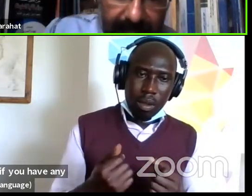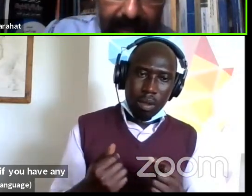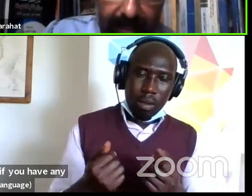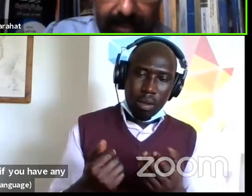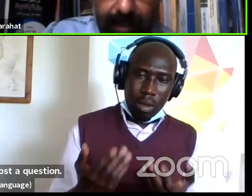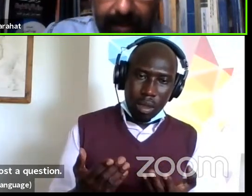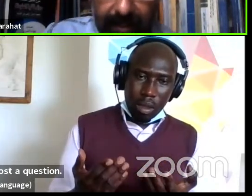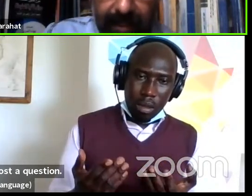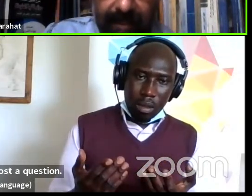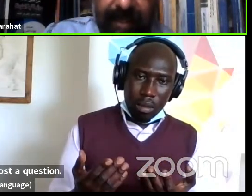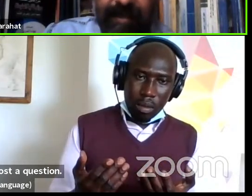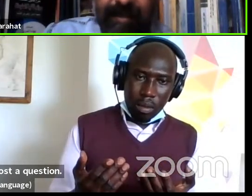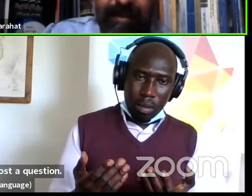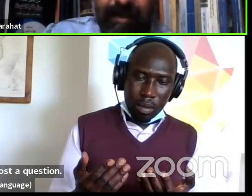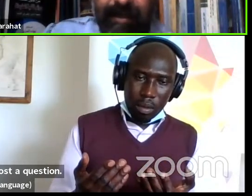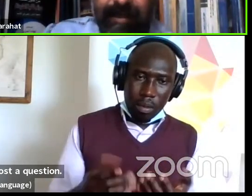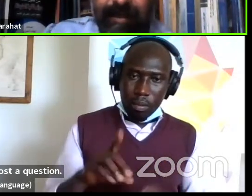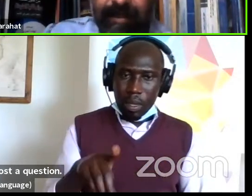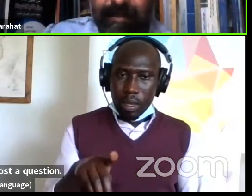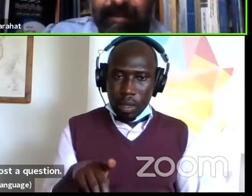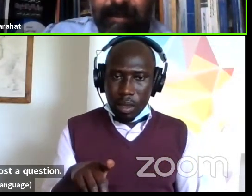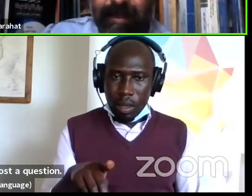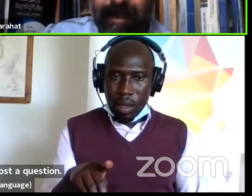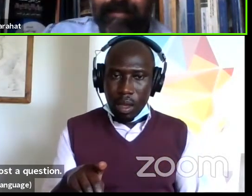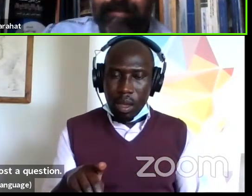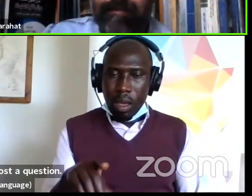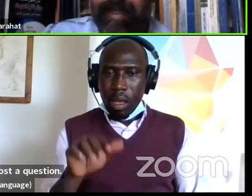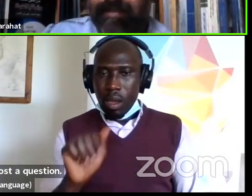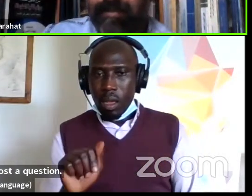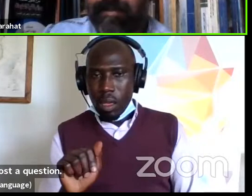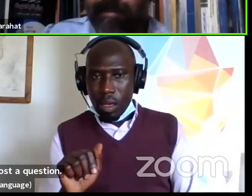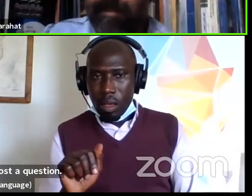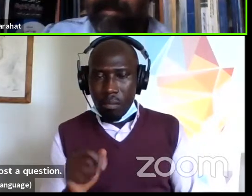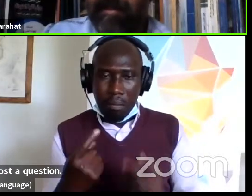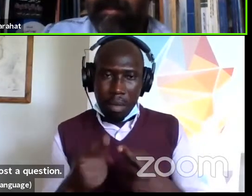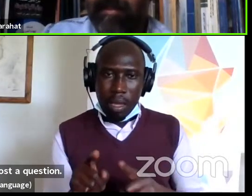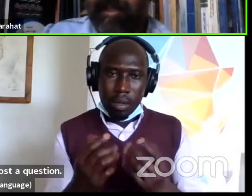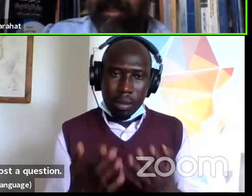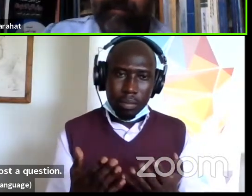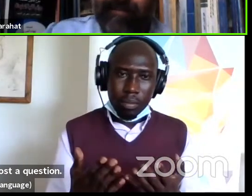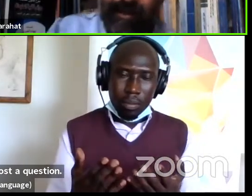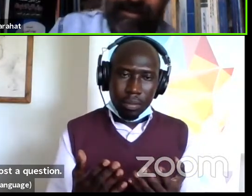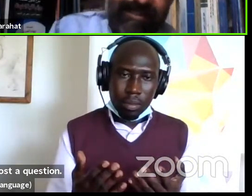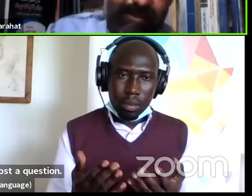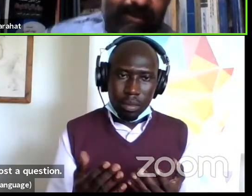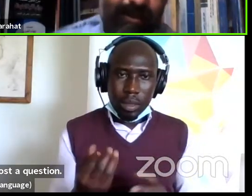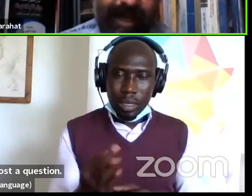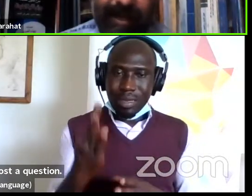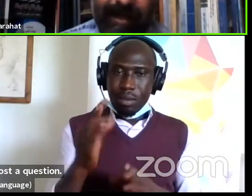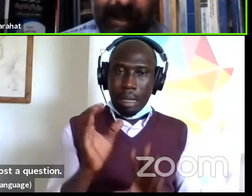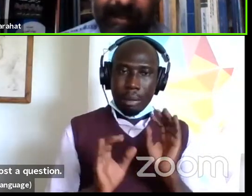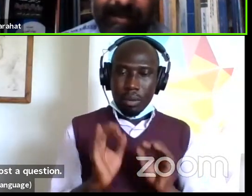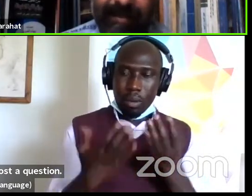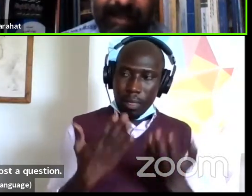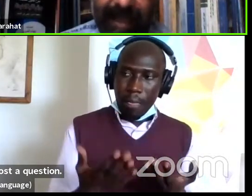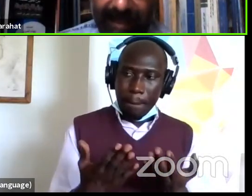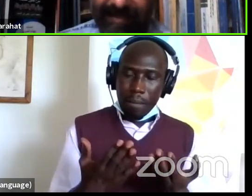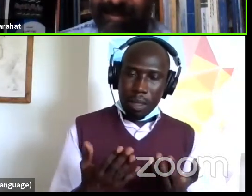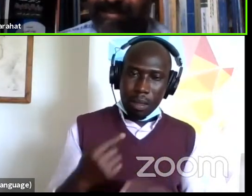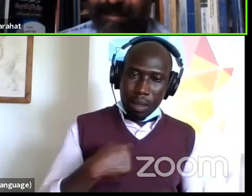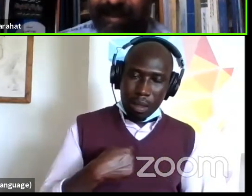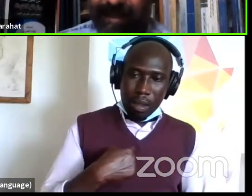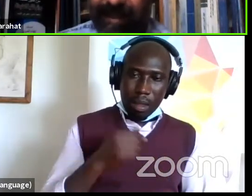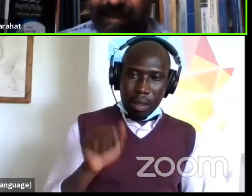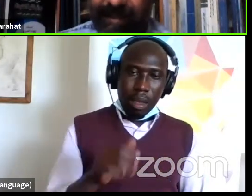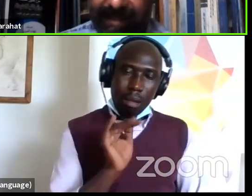through the Q&A icon. But if not, so I can